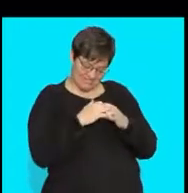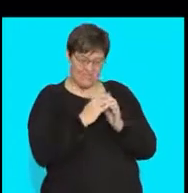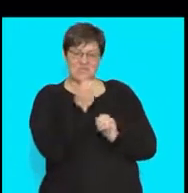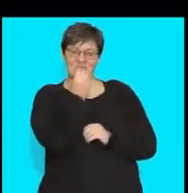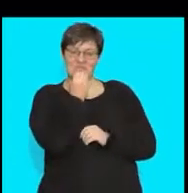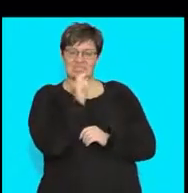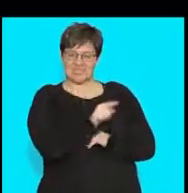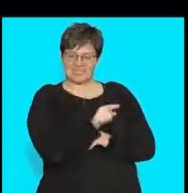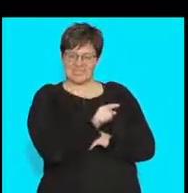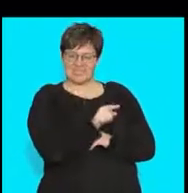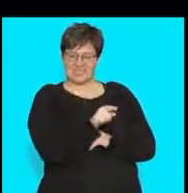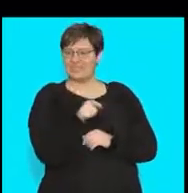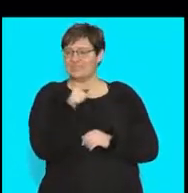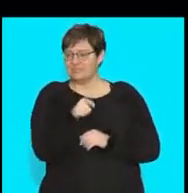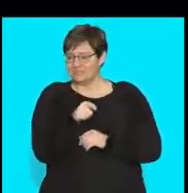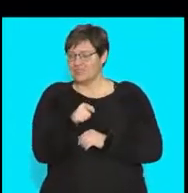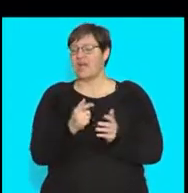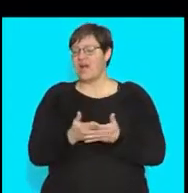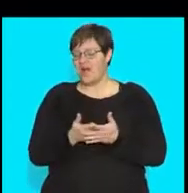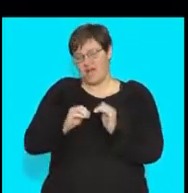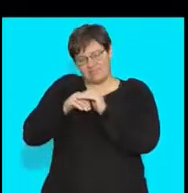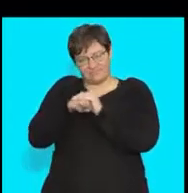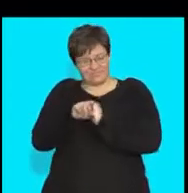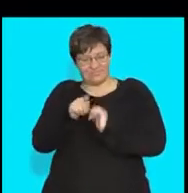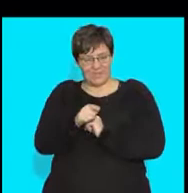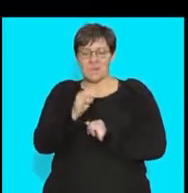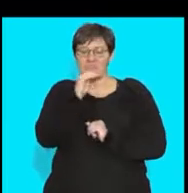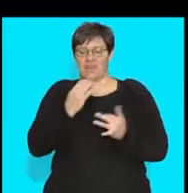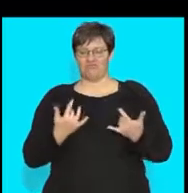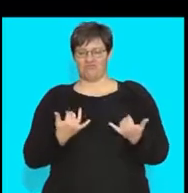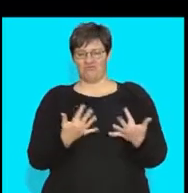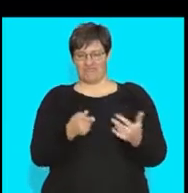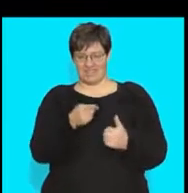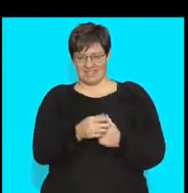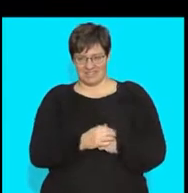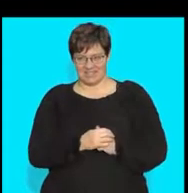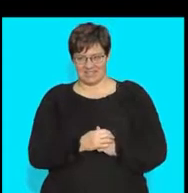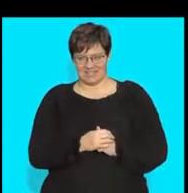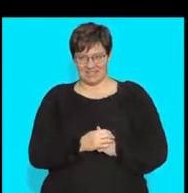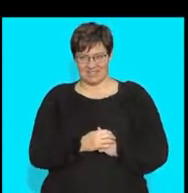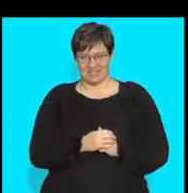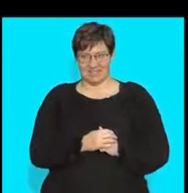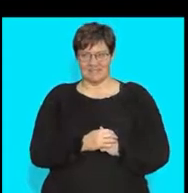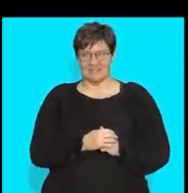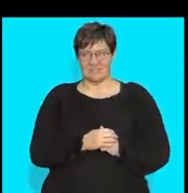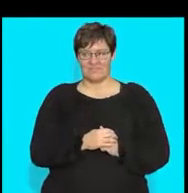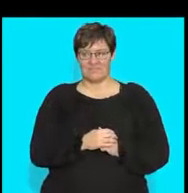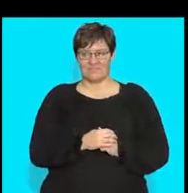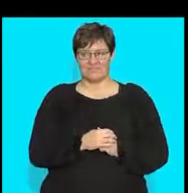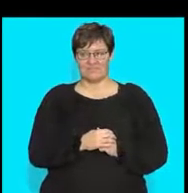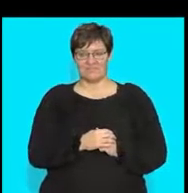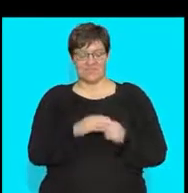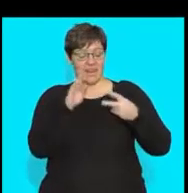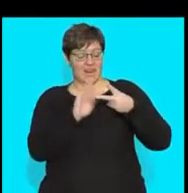food. Chloroplast is going to look at that, and it's the green one. Now the